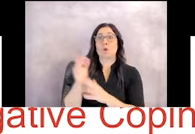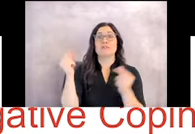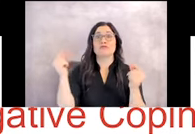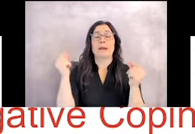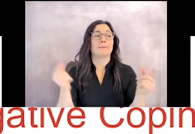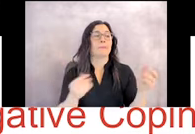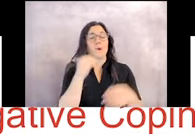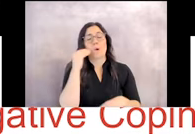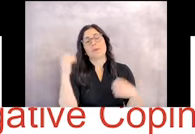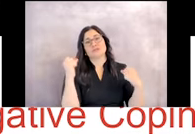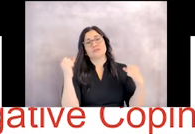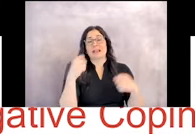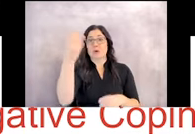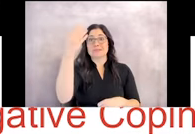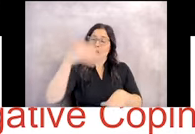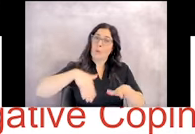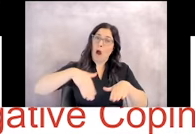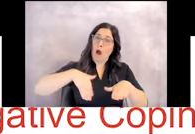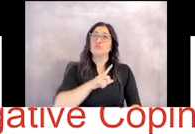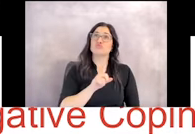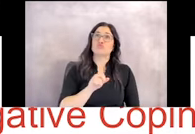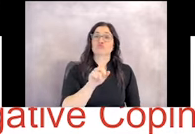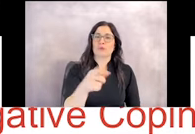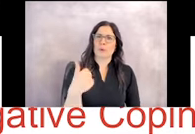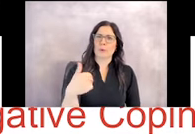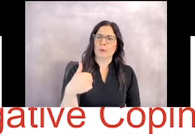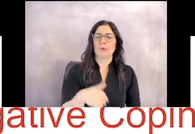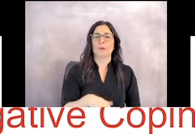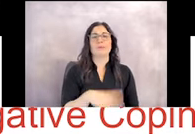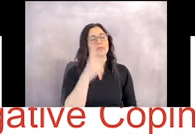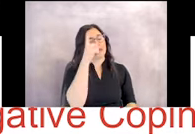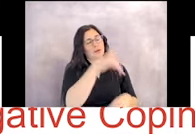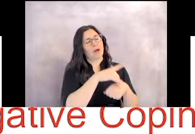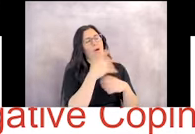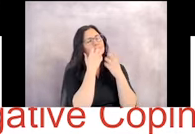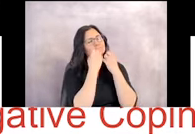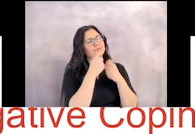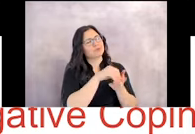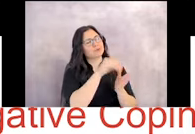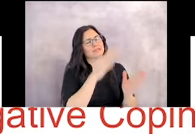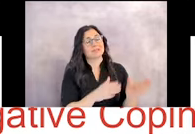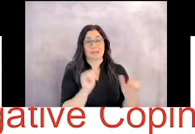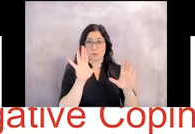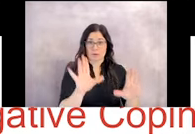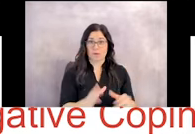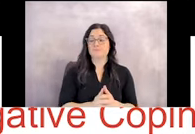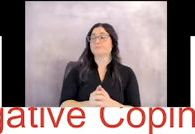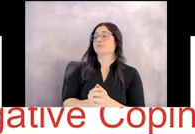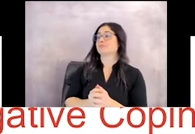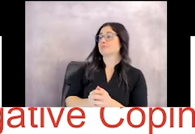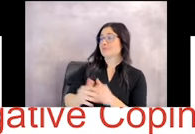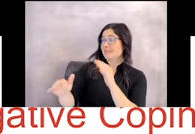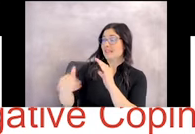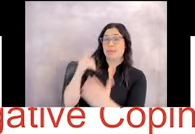walk. I think about how much I value students. That's wonderful. Checking my emails